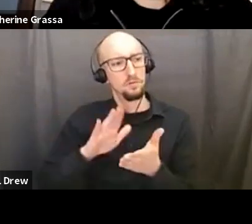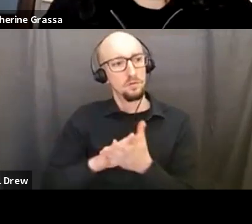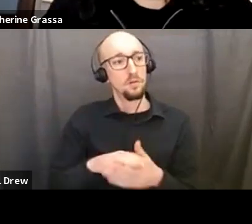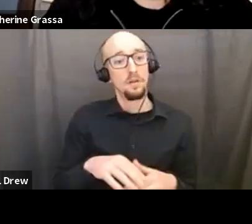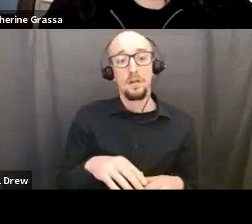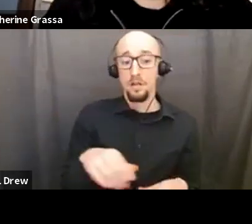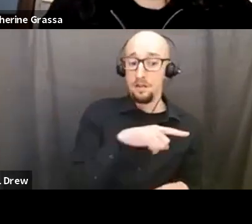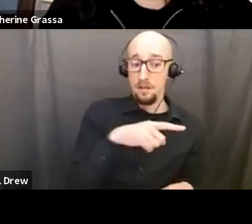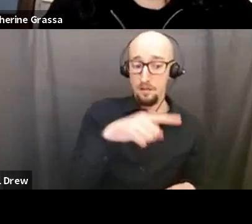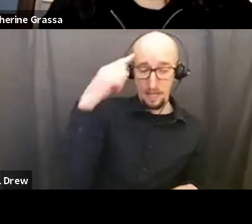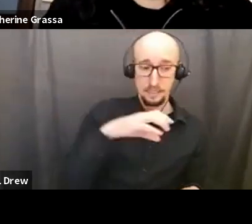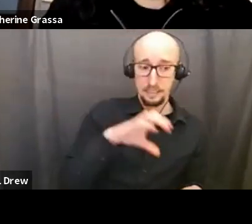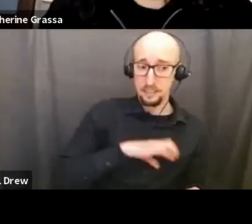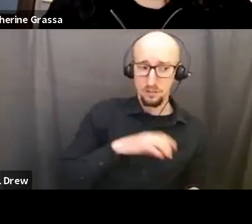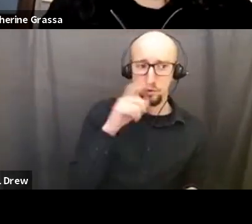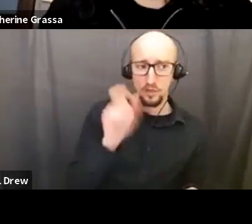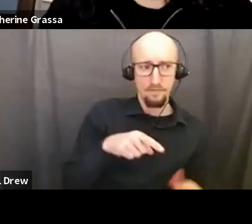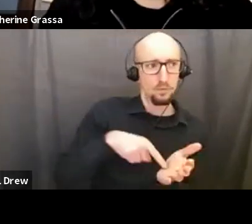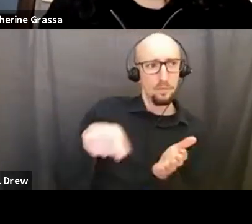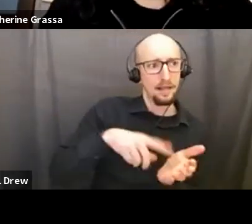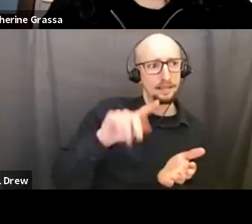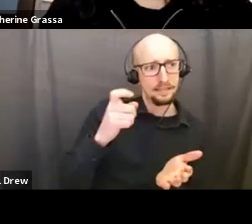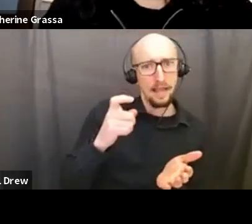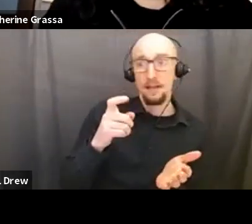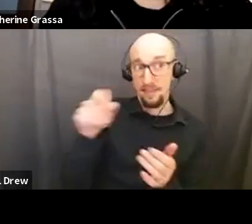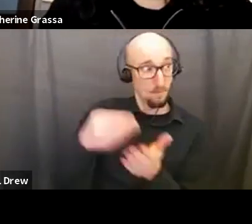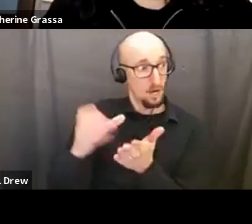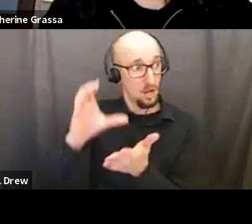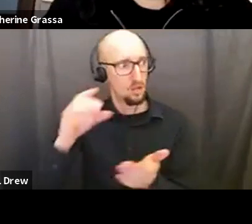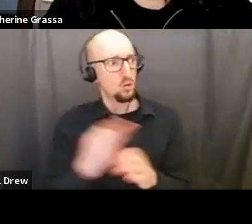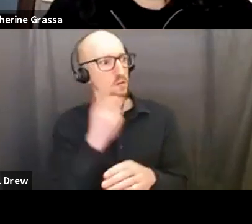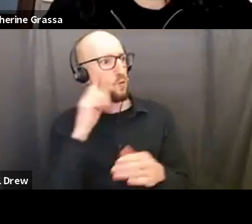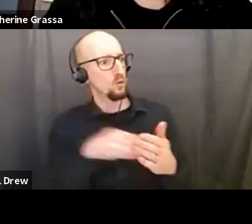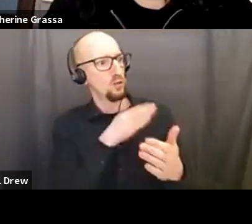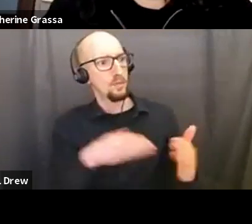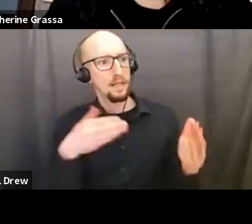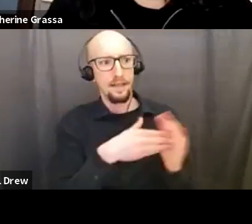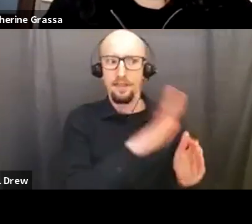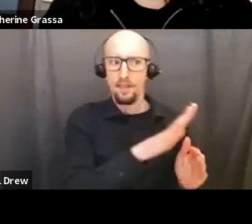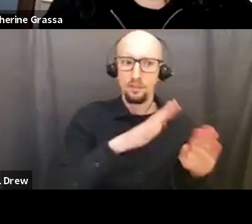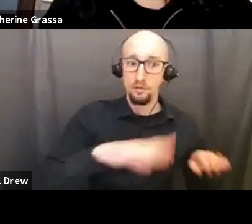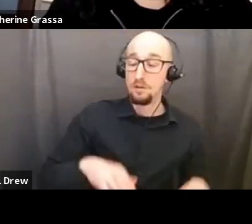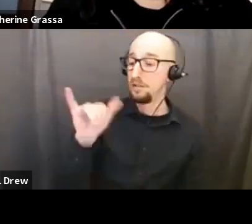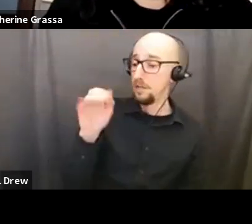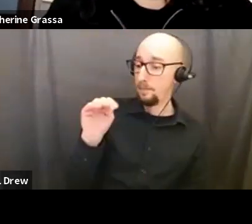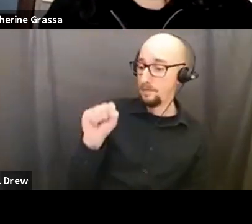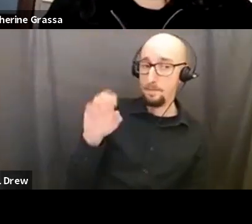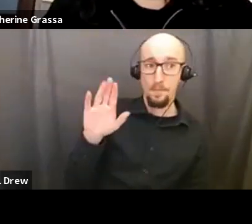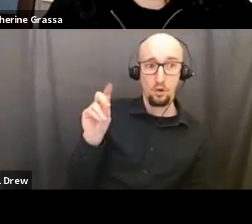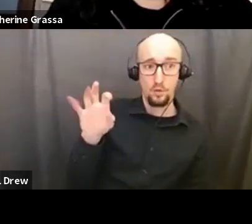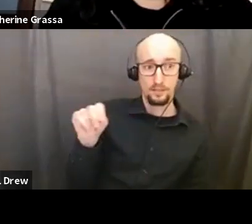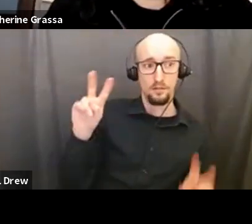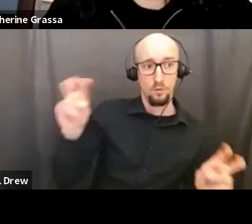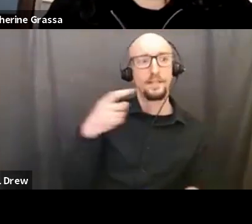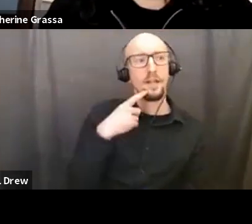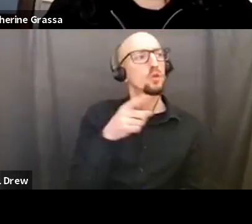to discriminate against their own children. Lastly, in the words of James Baldwin, quote, "You always told me it takes